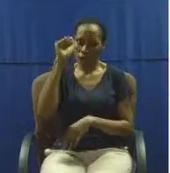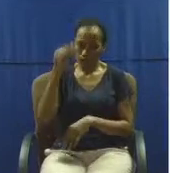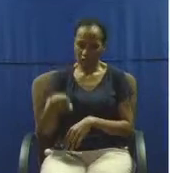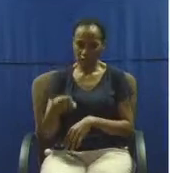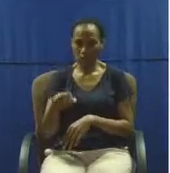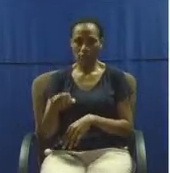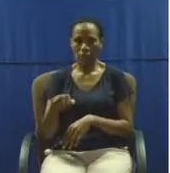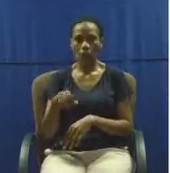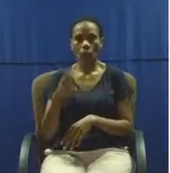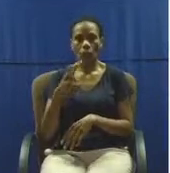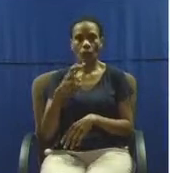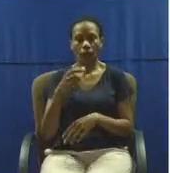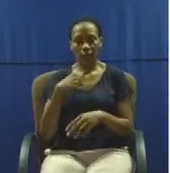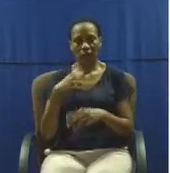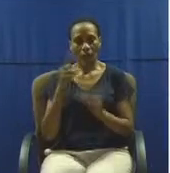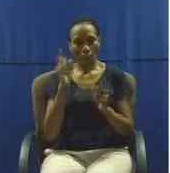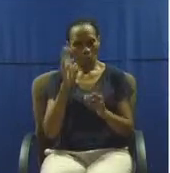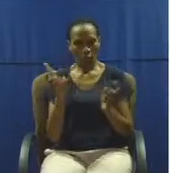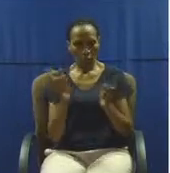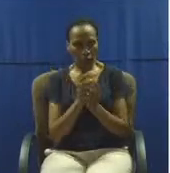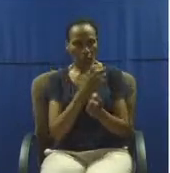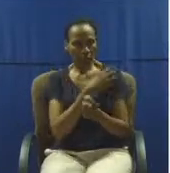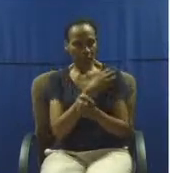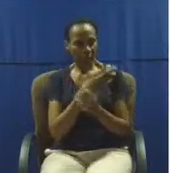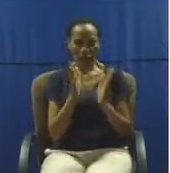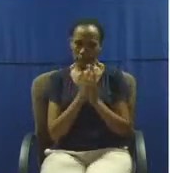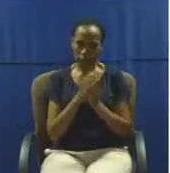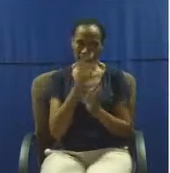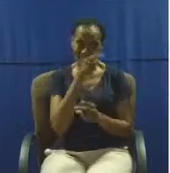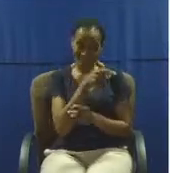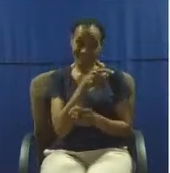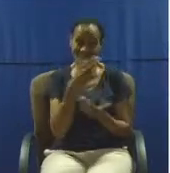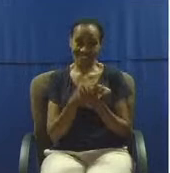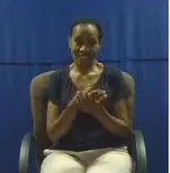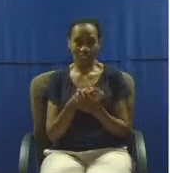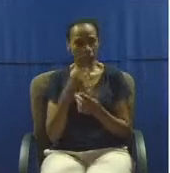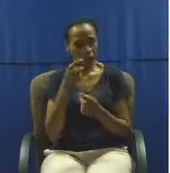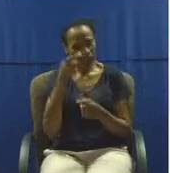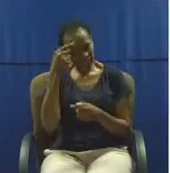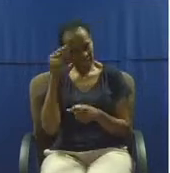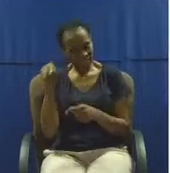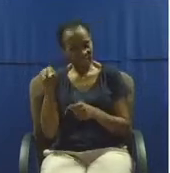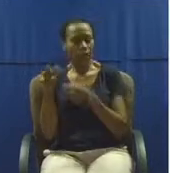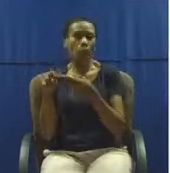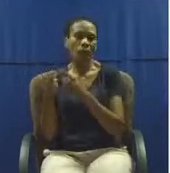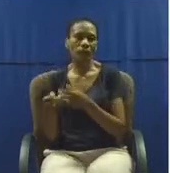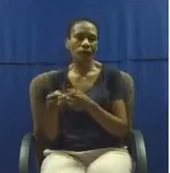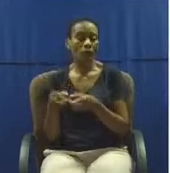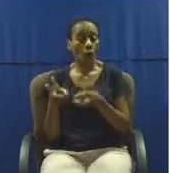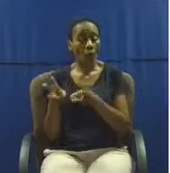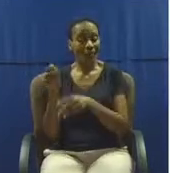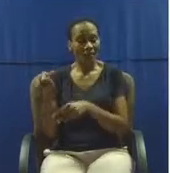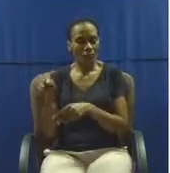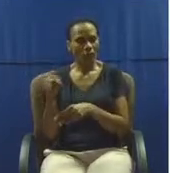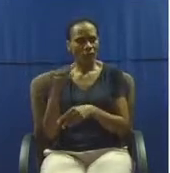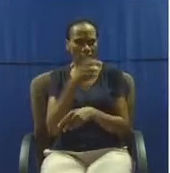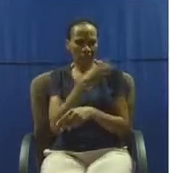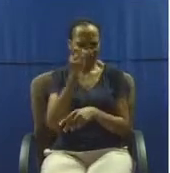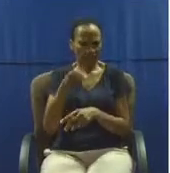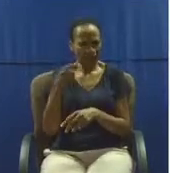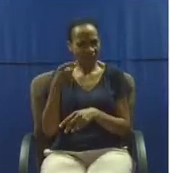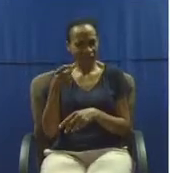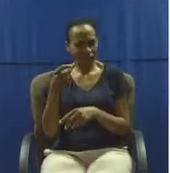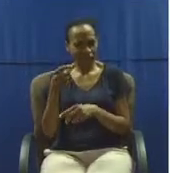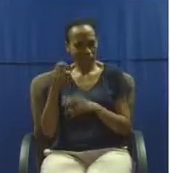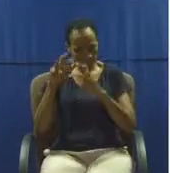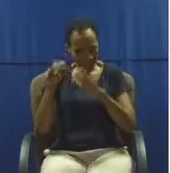prevail on the ministers to consider this as well, because this is another dimension that needs to be looked at, and I certainly will